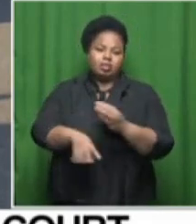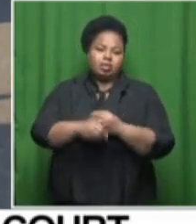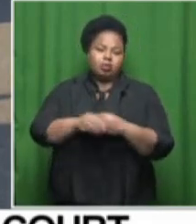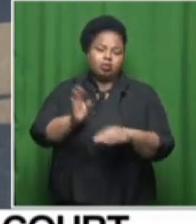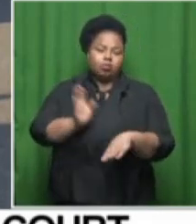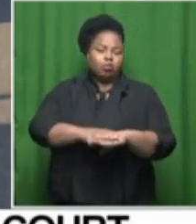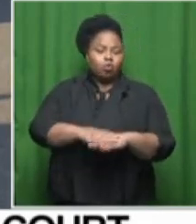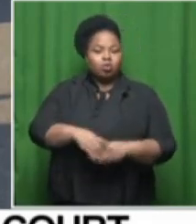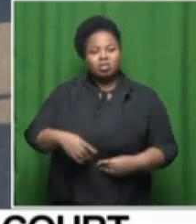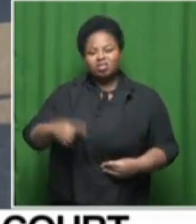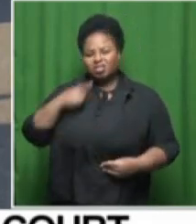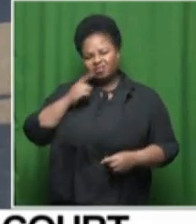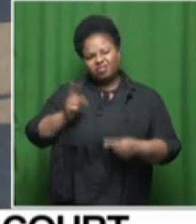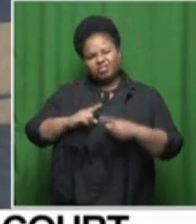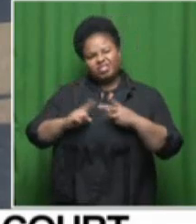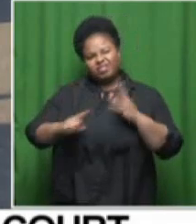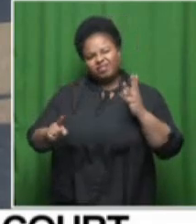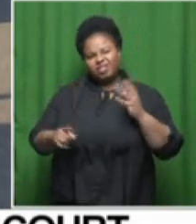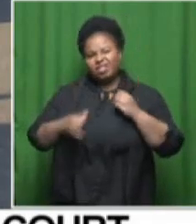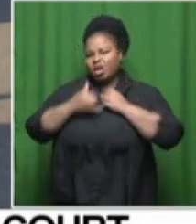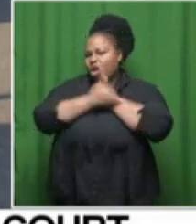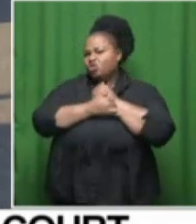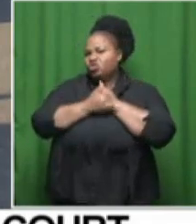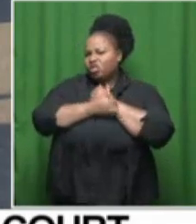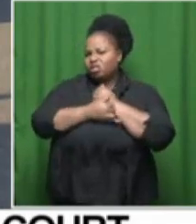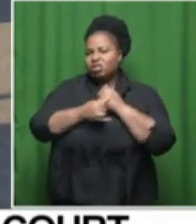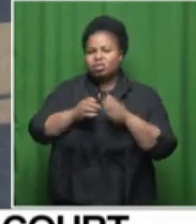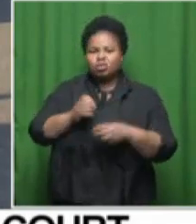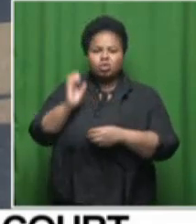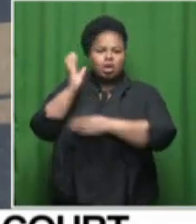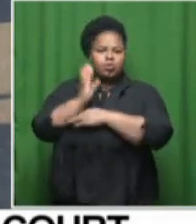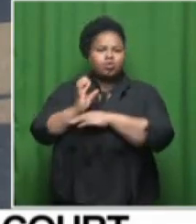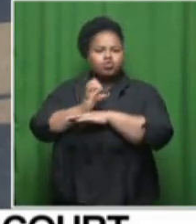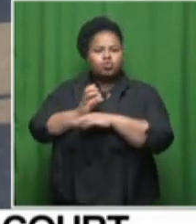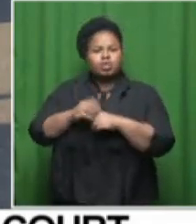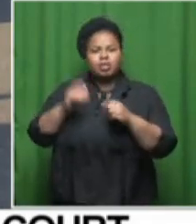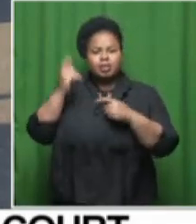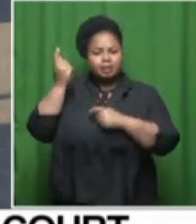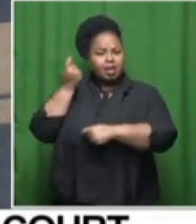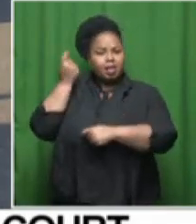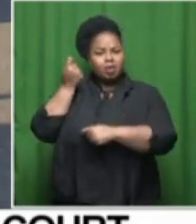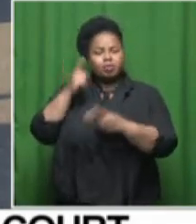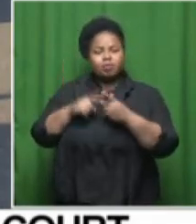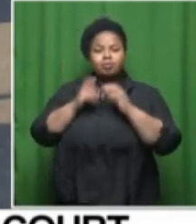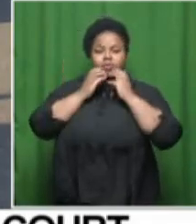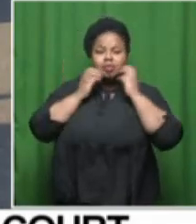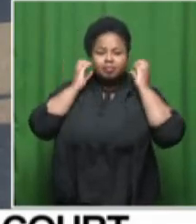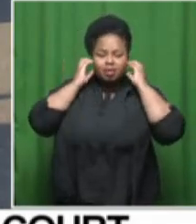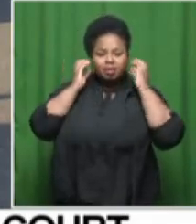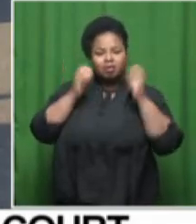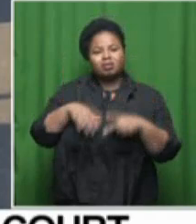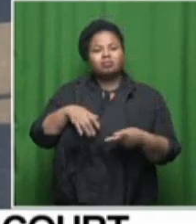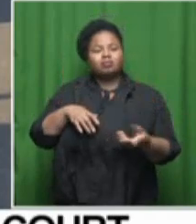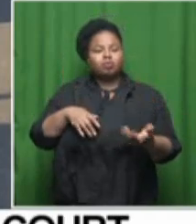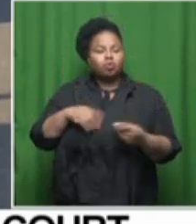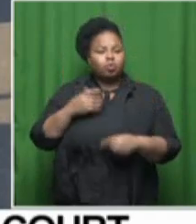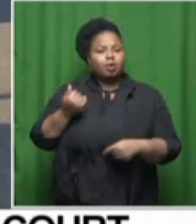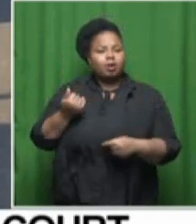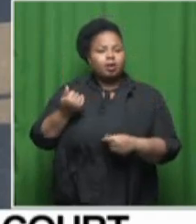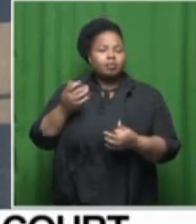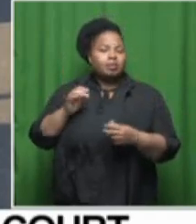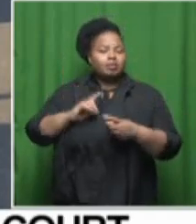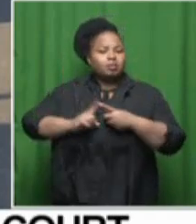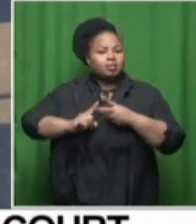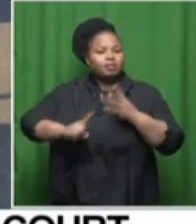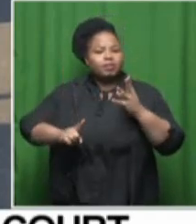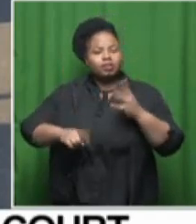police, they're from various different African nationalities: Cameroonian, Malawian, Zimbabwean and Mozambican, just to name some of the countries where